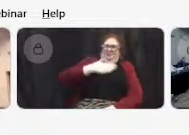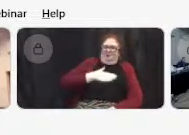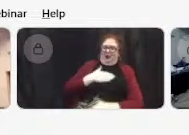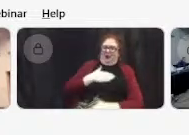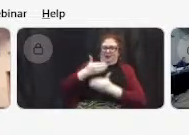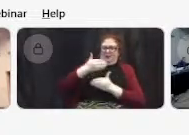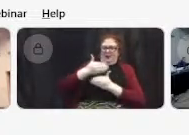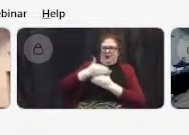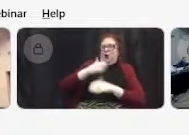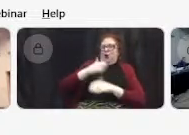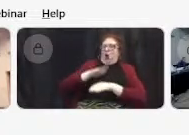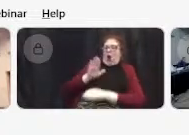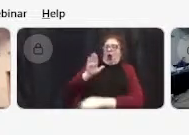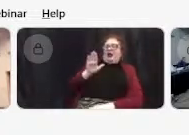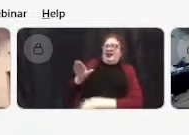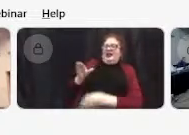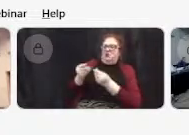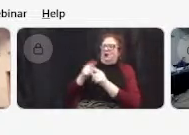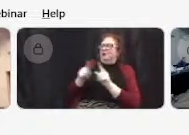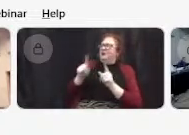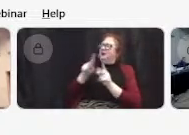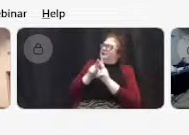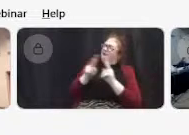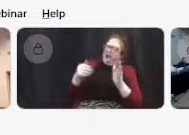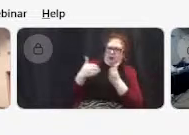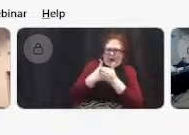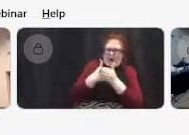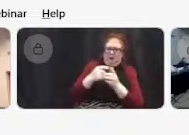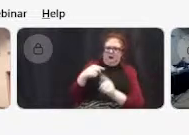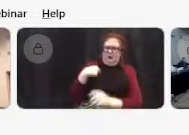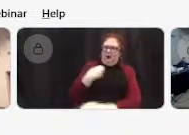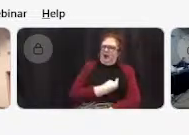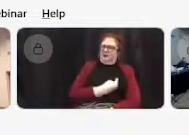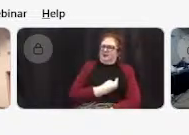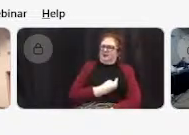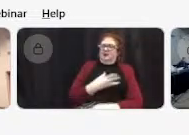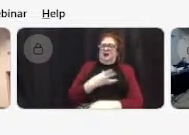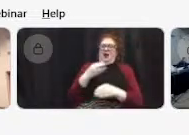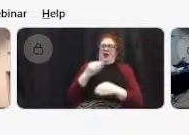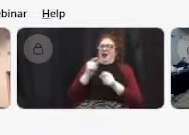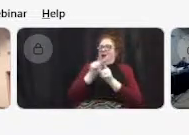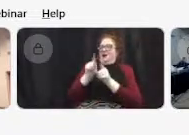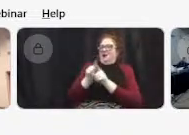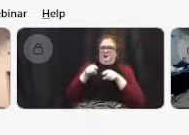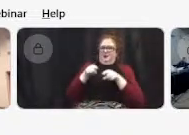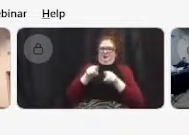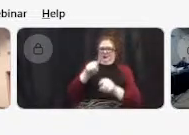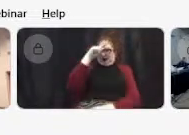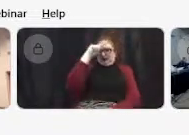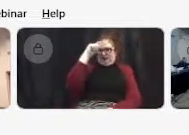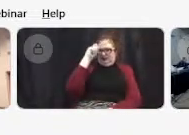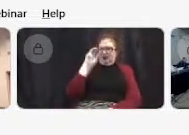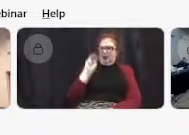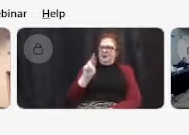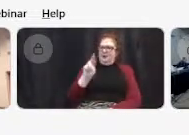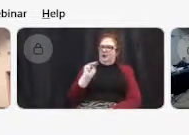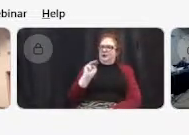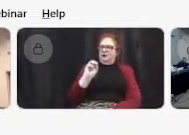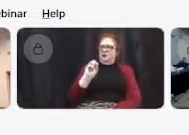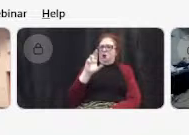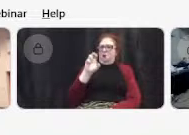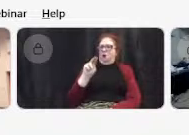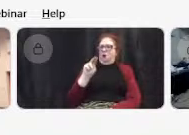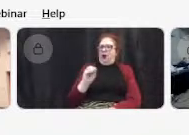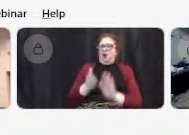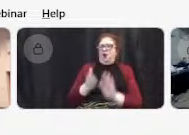on his property, but really close to us. But also during the summer, Mr. Moreno ran a bed and